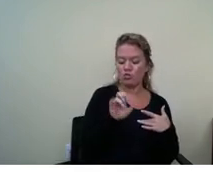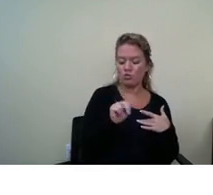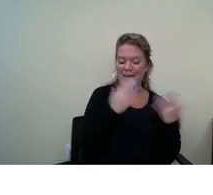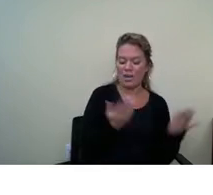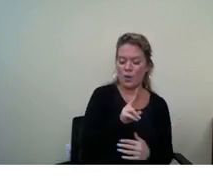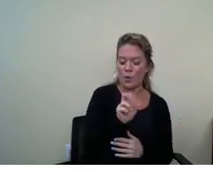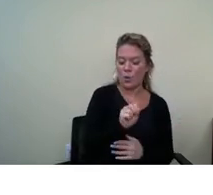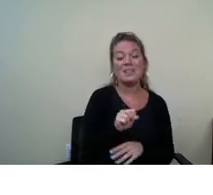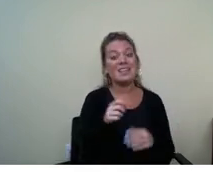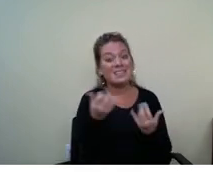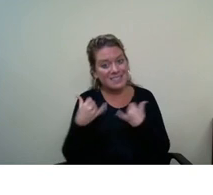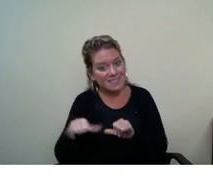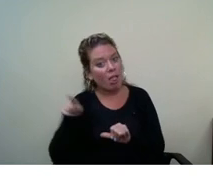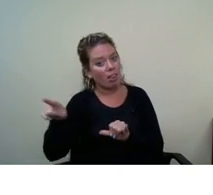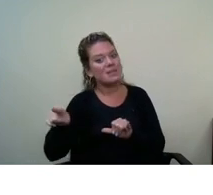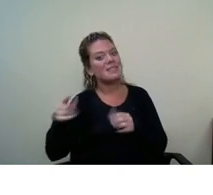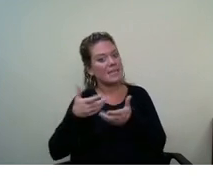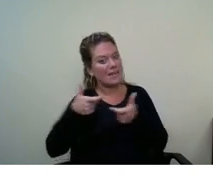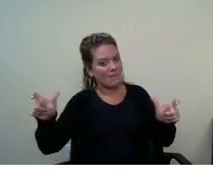still significantly reduced infections.